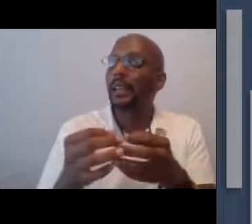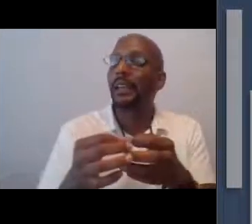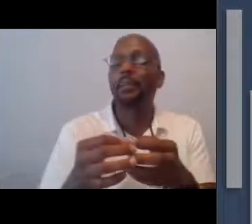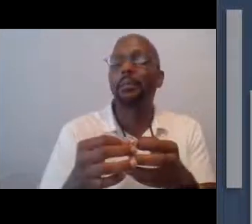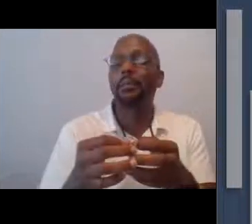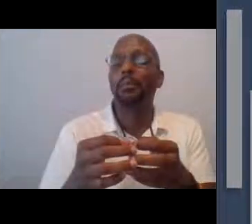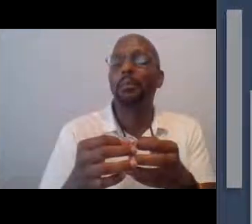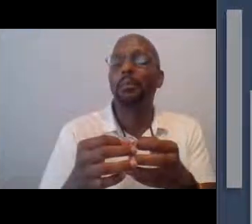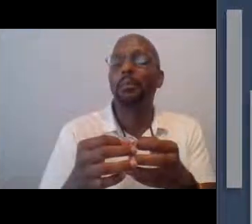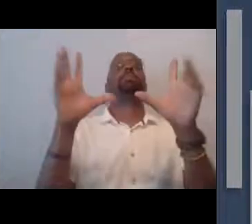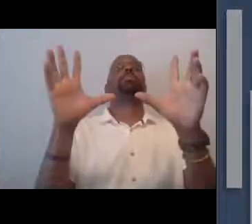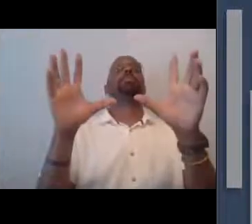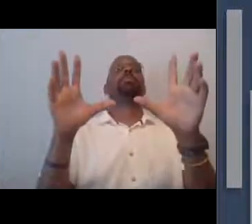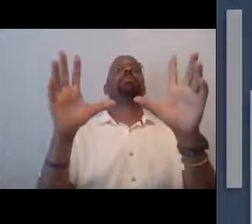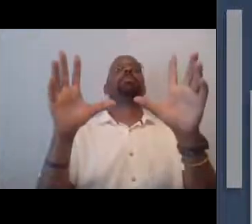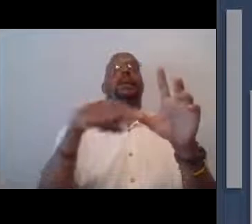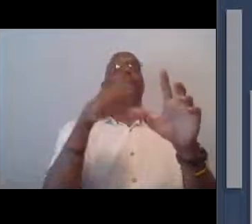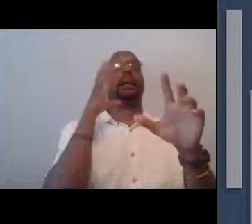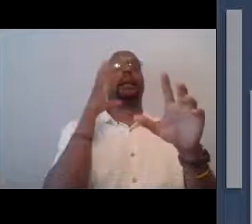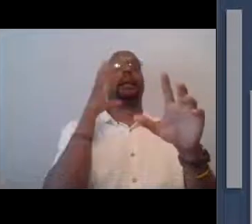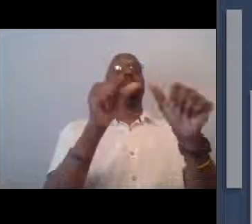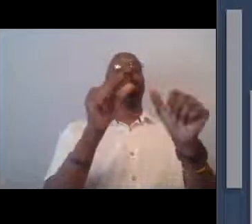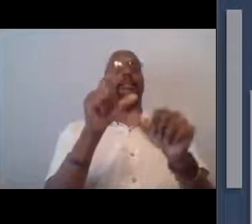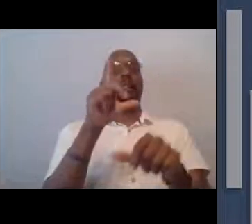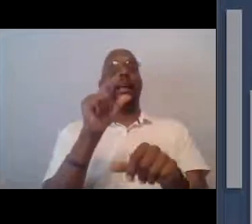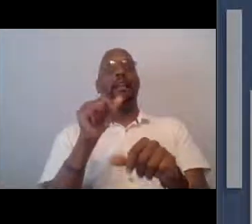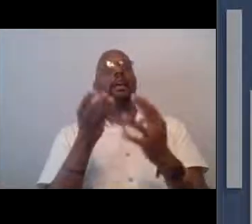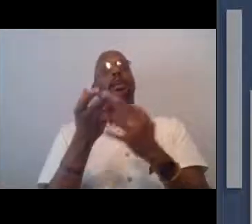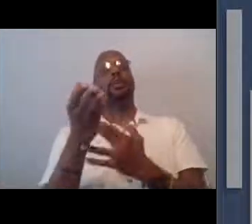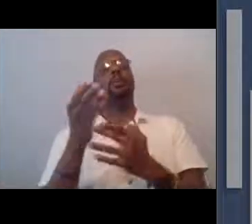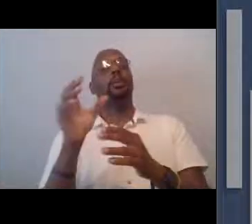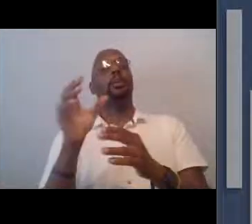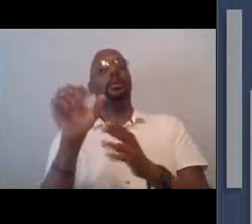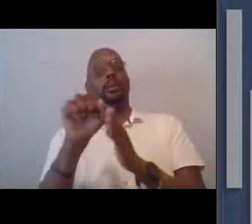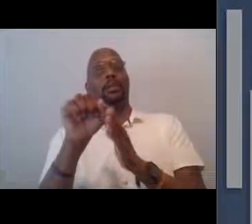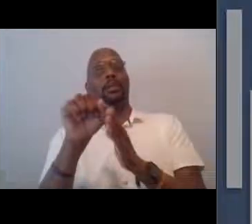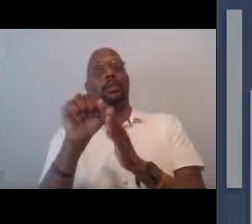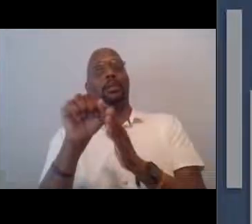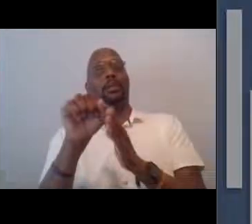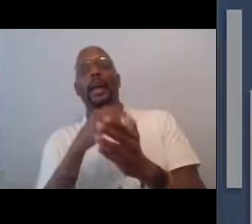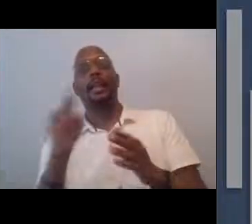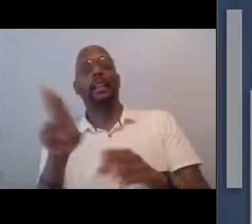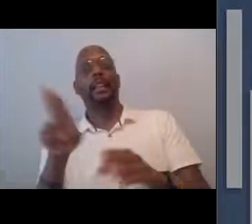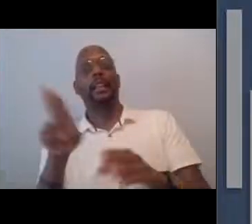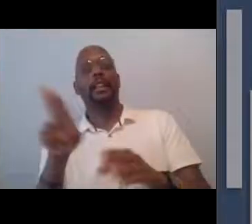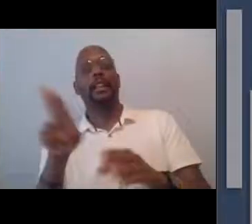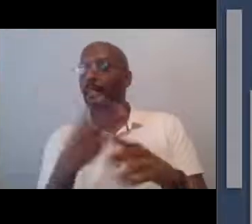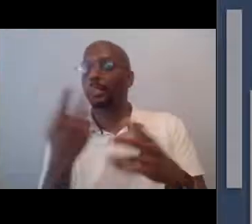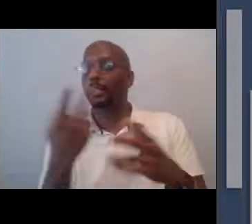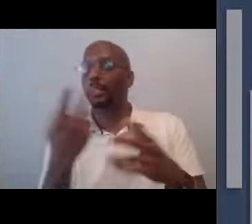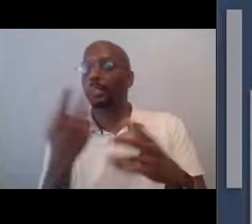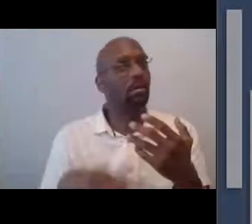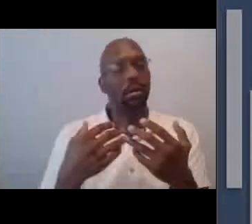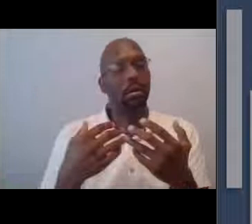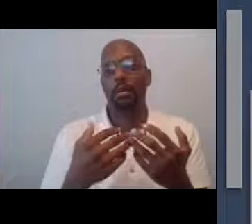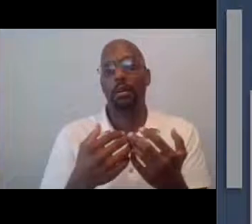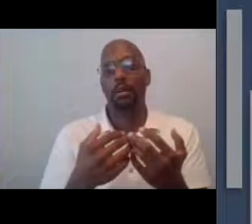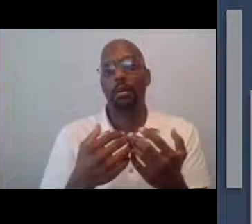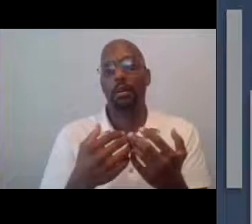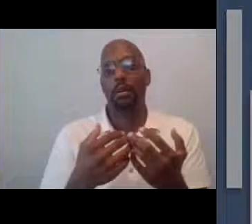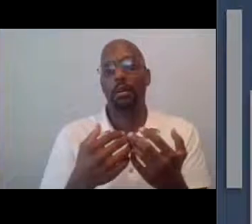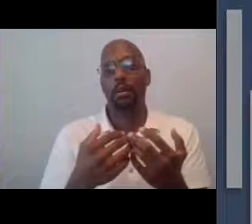in Los Angeles and throughout the state, and frankly throughout the nation, at where we need to go and how much